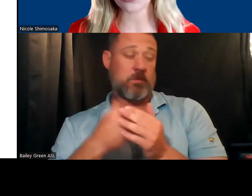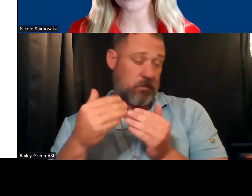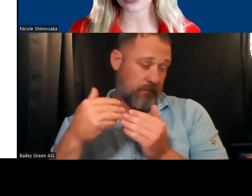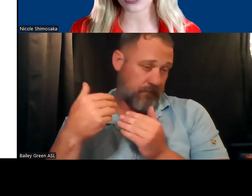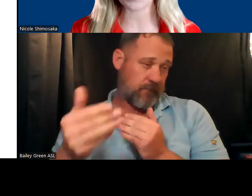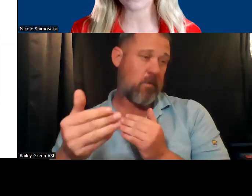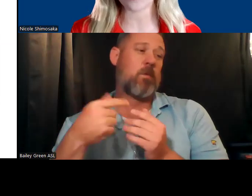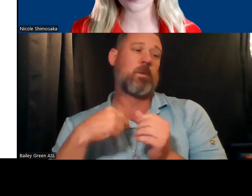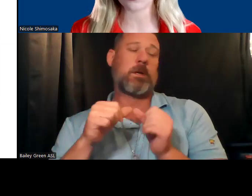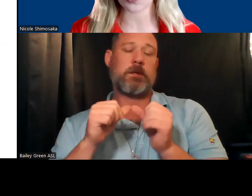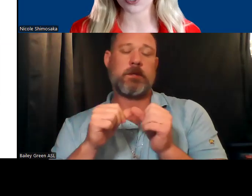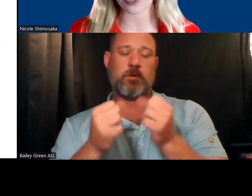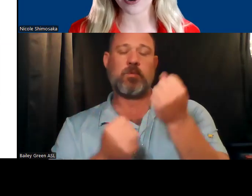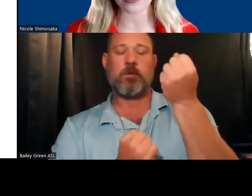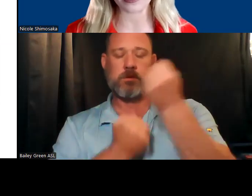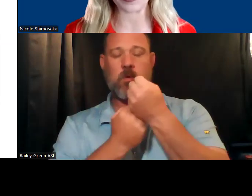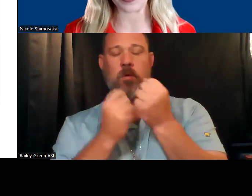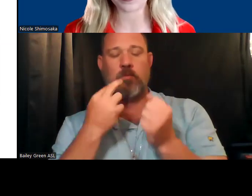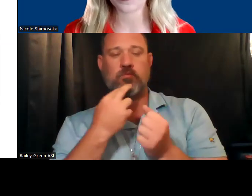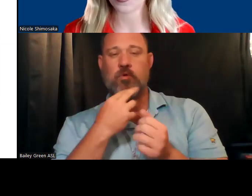continue to uplift the rural areas.